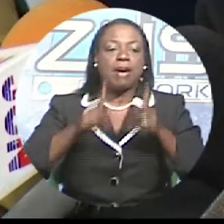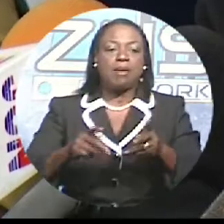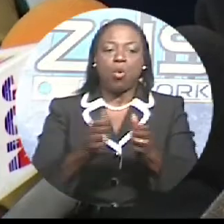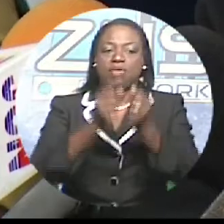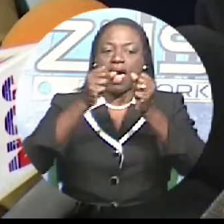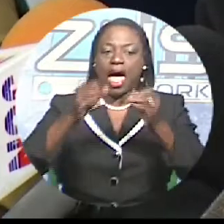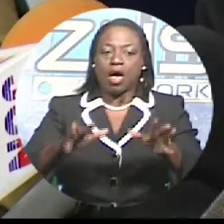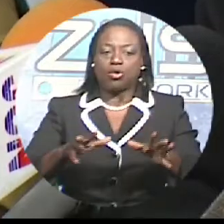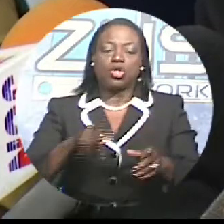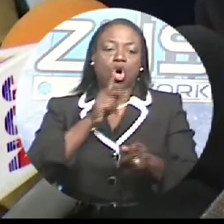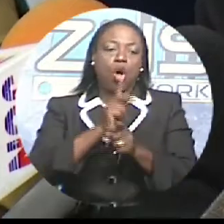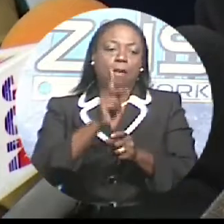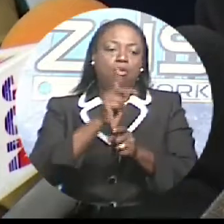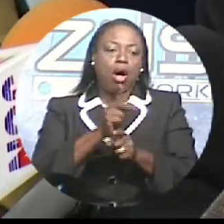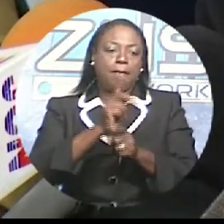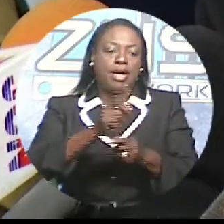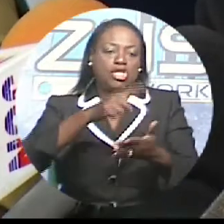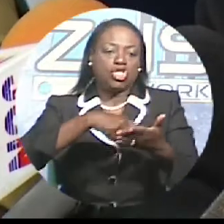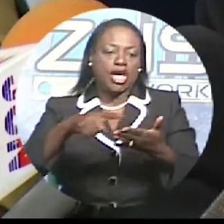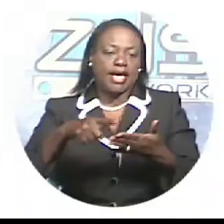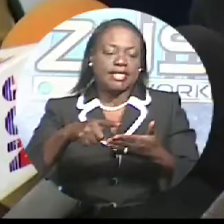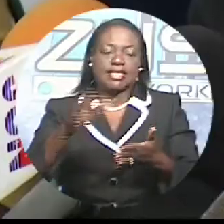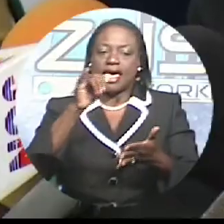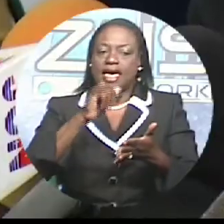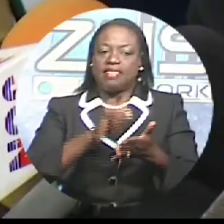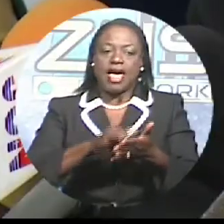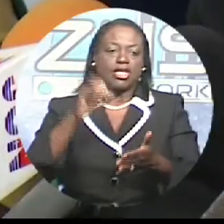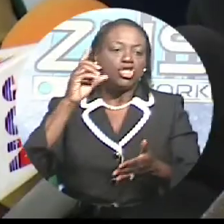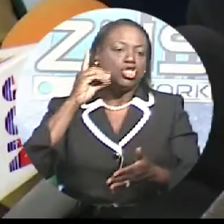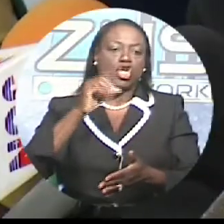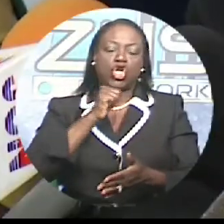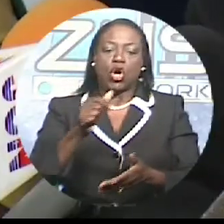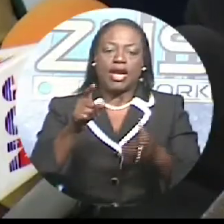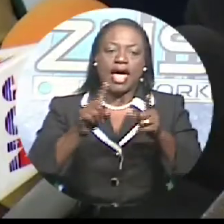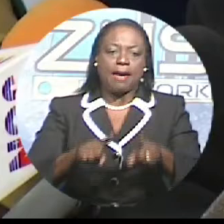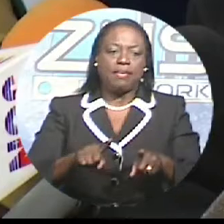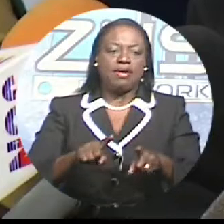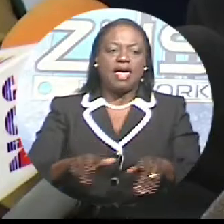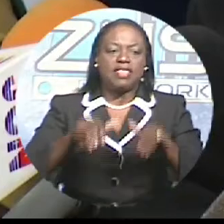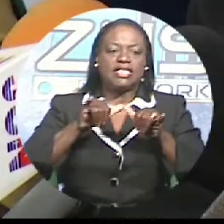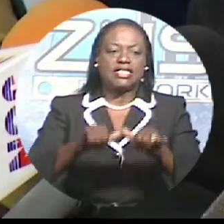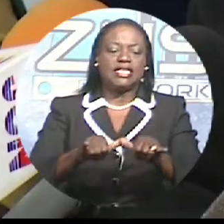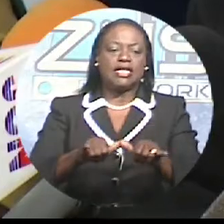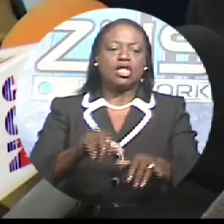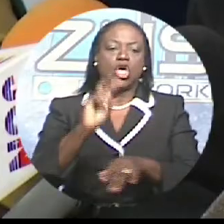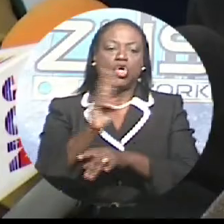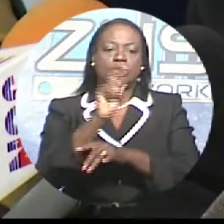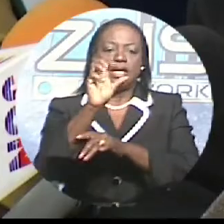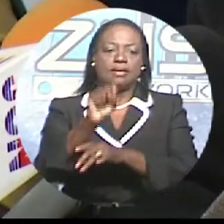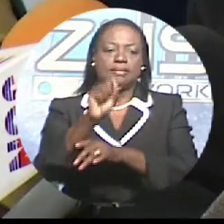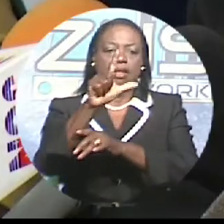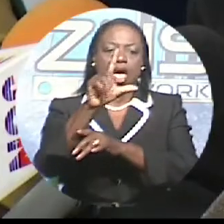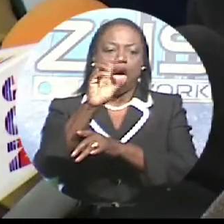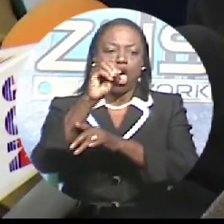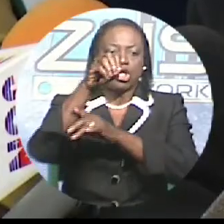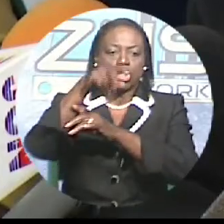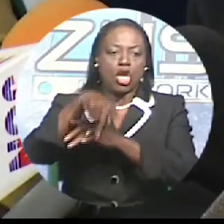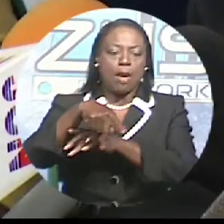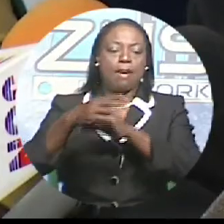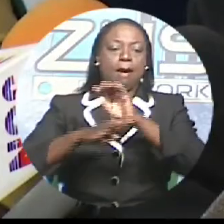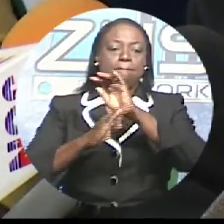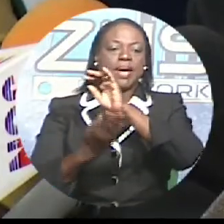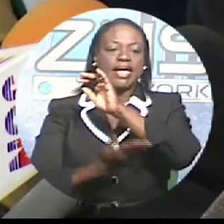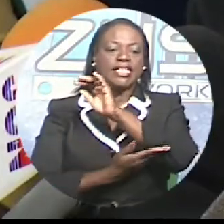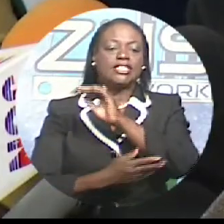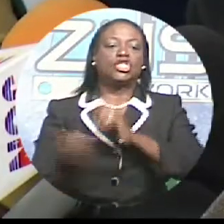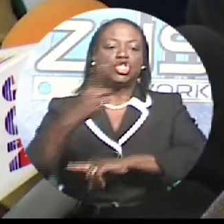checks. That should never be. They're still using slop buckets today. That itself